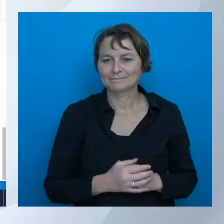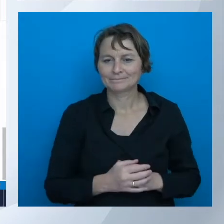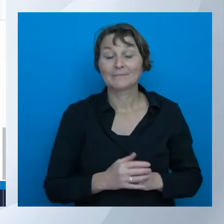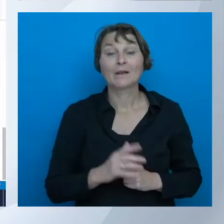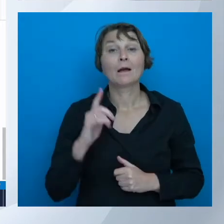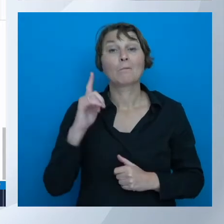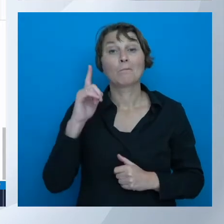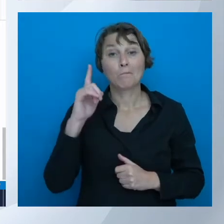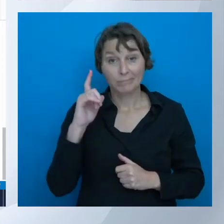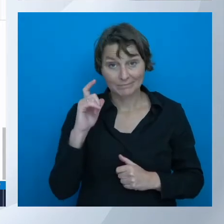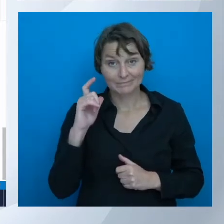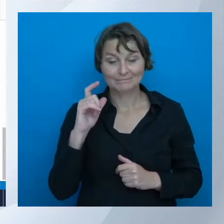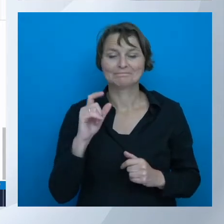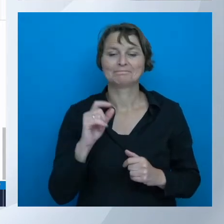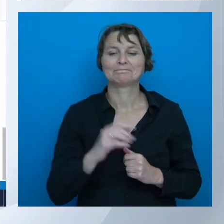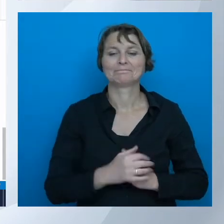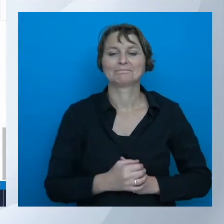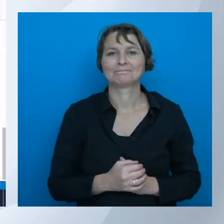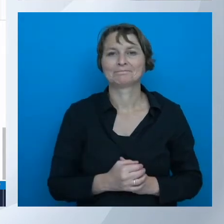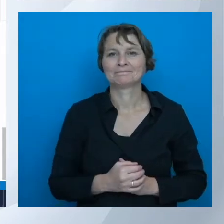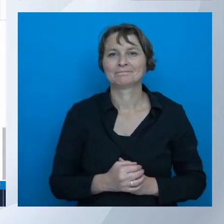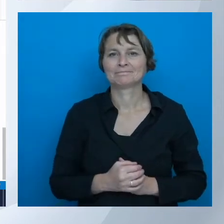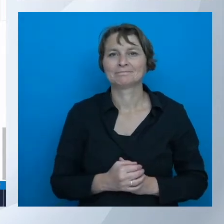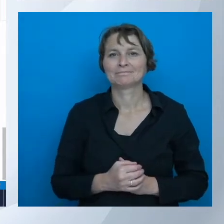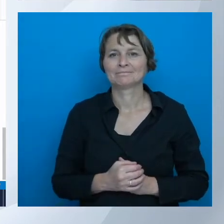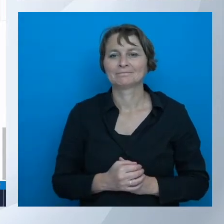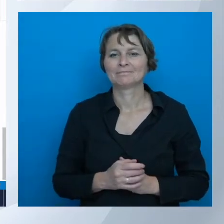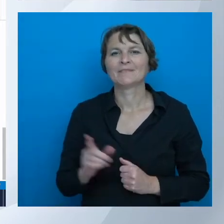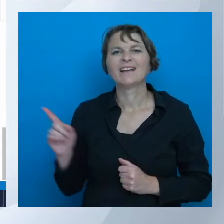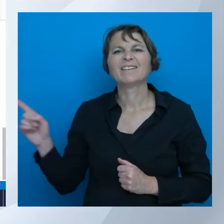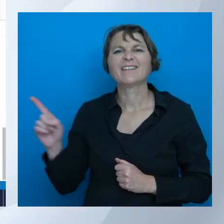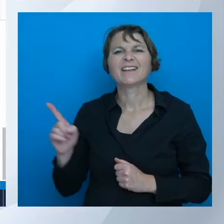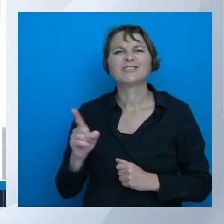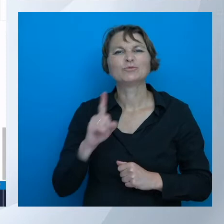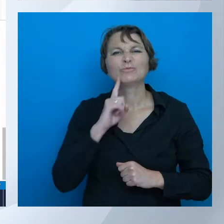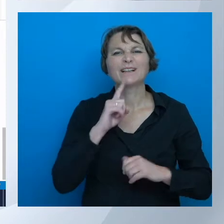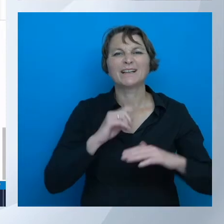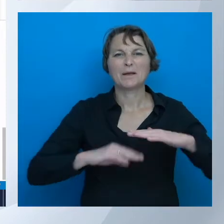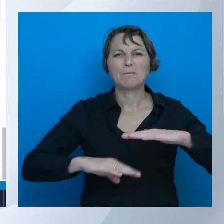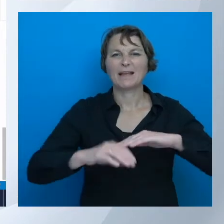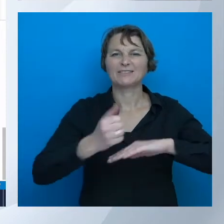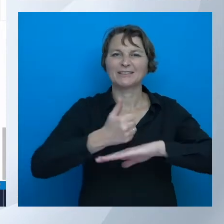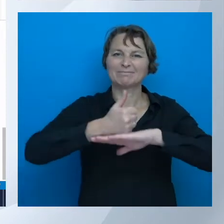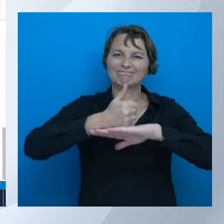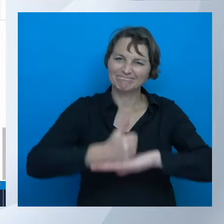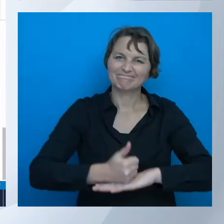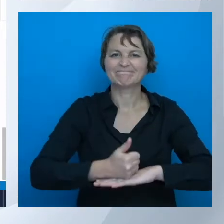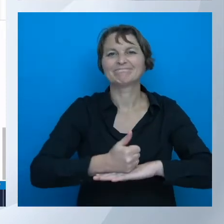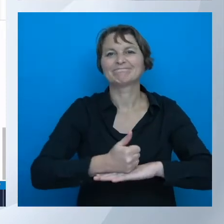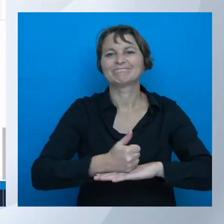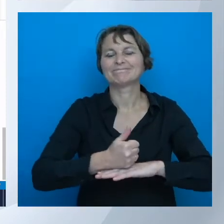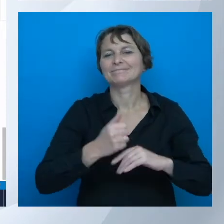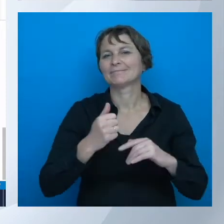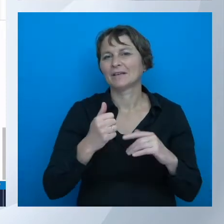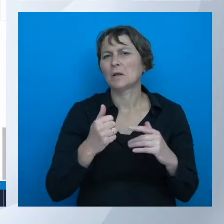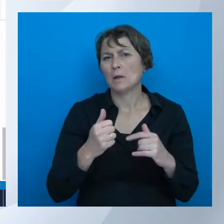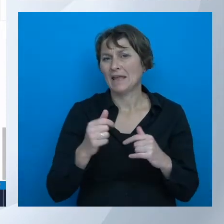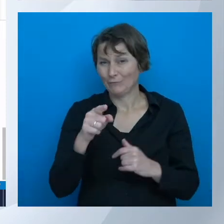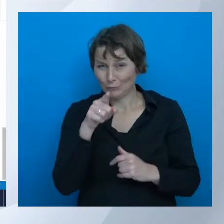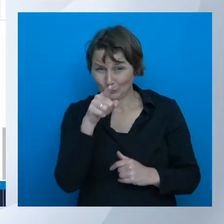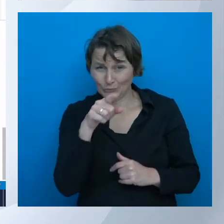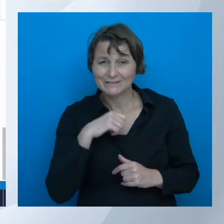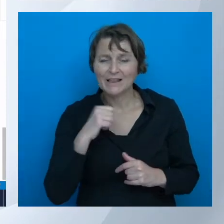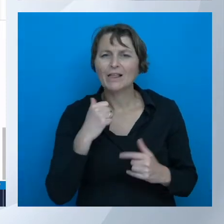This is just a React default sample. So if you go to the documentation site, what you will find is that this